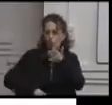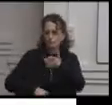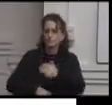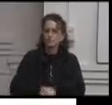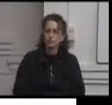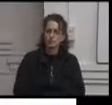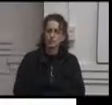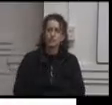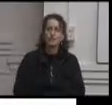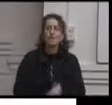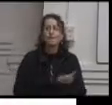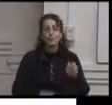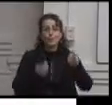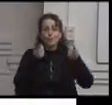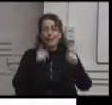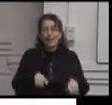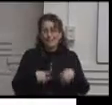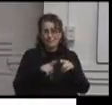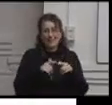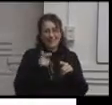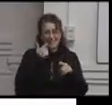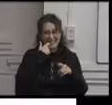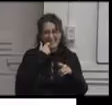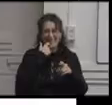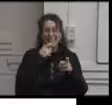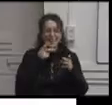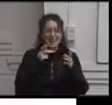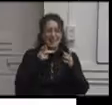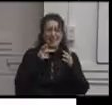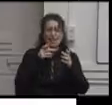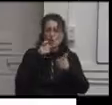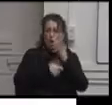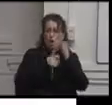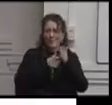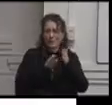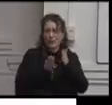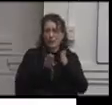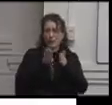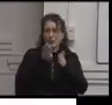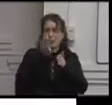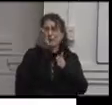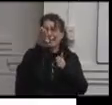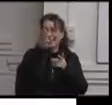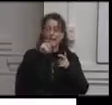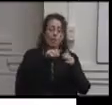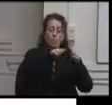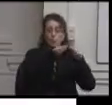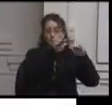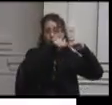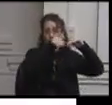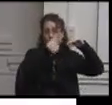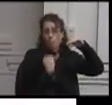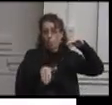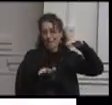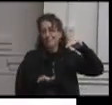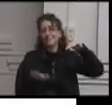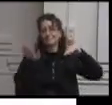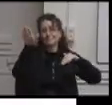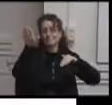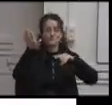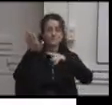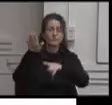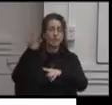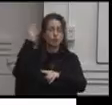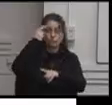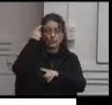go up again. This is mostly because our electric use, which is